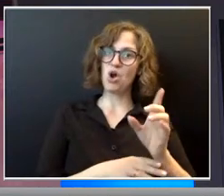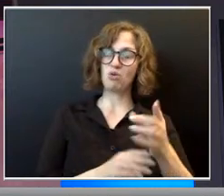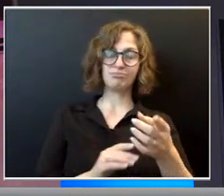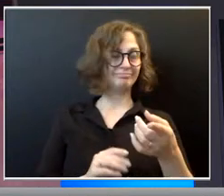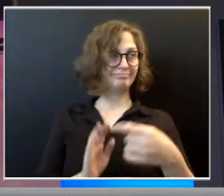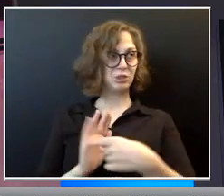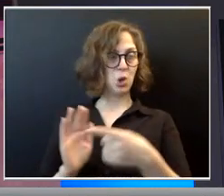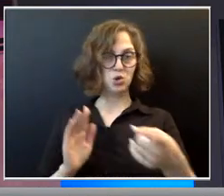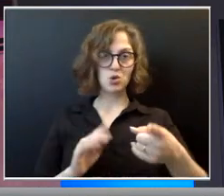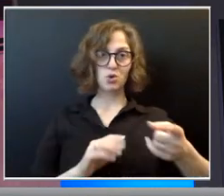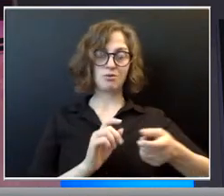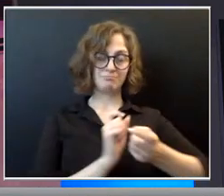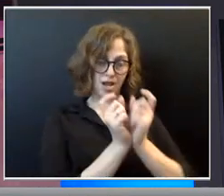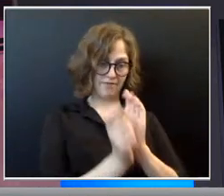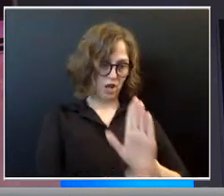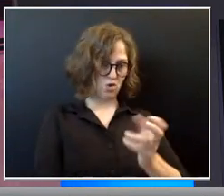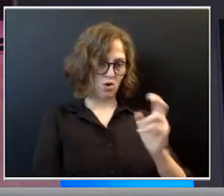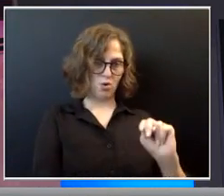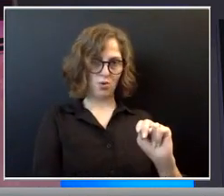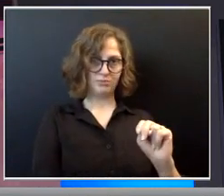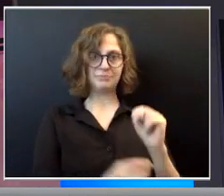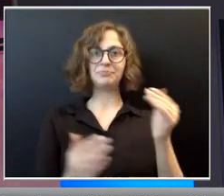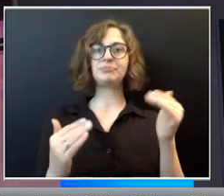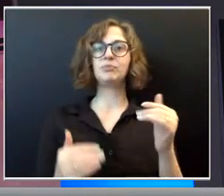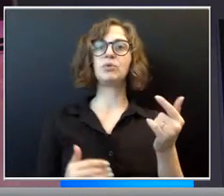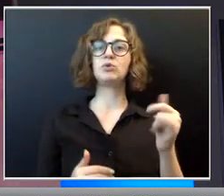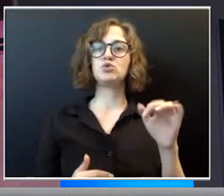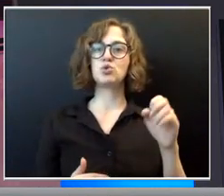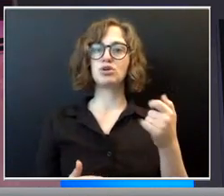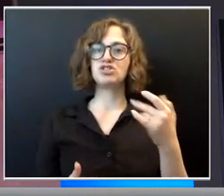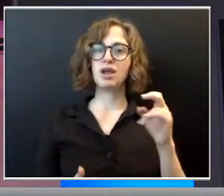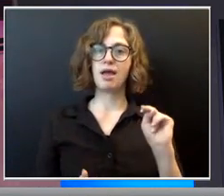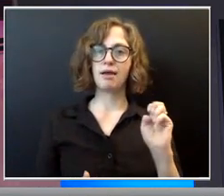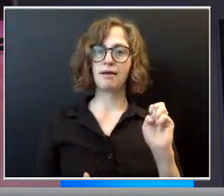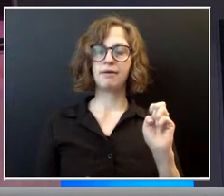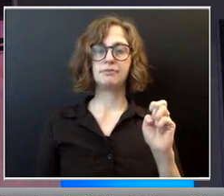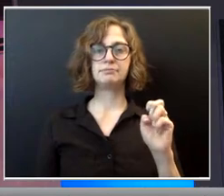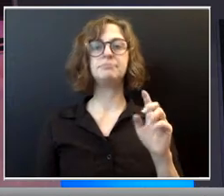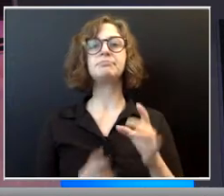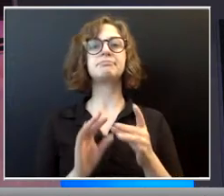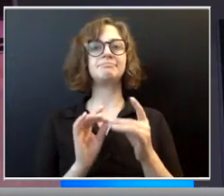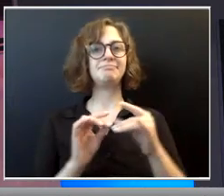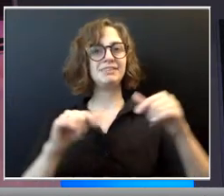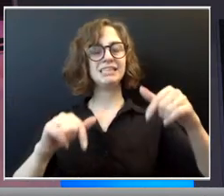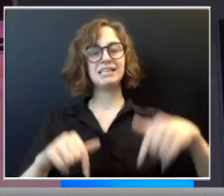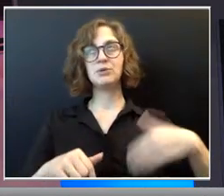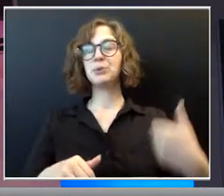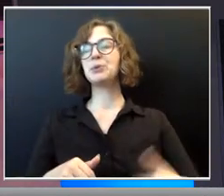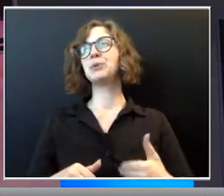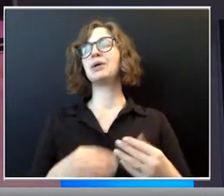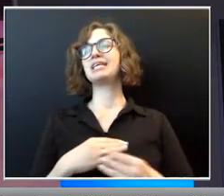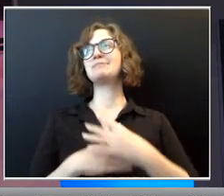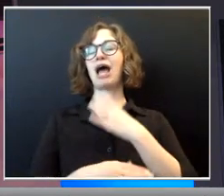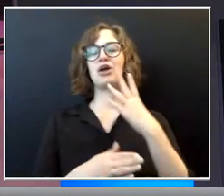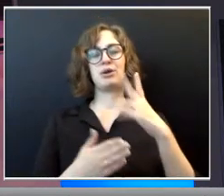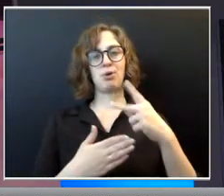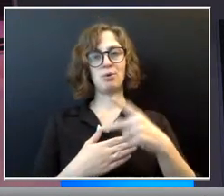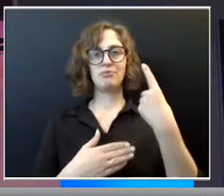theirs. Georgianne has a comment. She writes, this is an inspiring program for exercise, diet, and lifestyle dietary